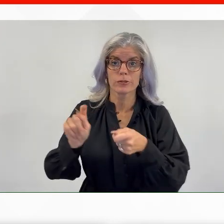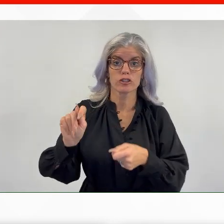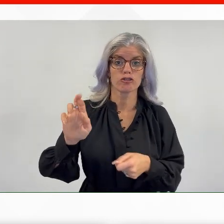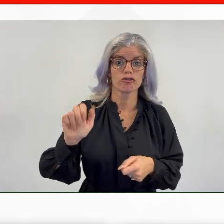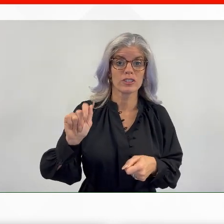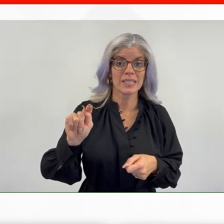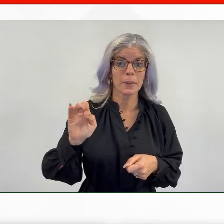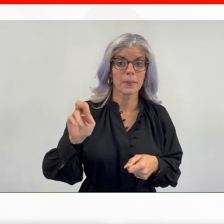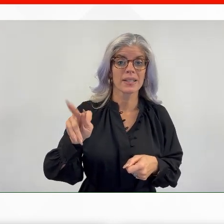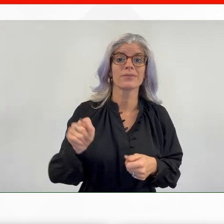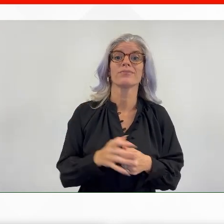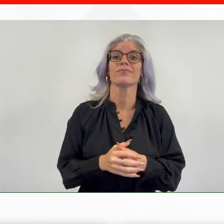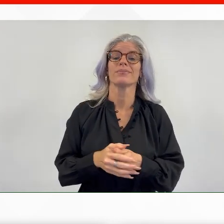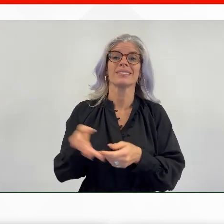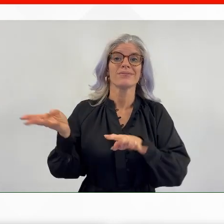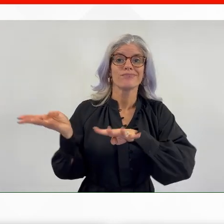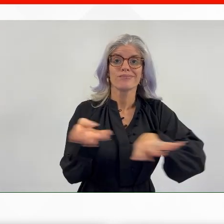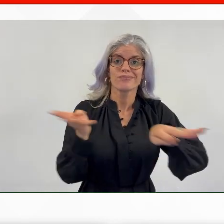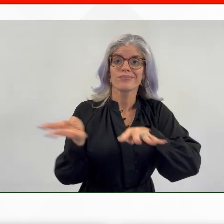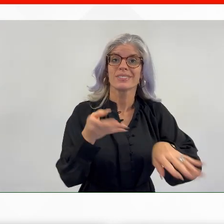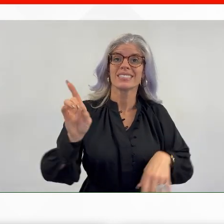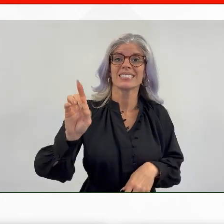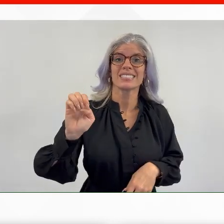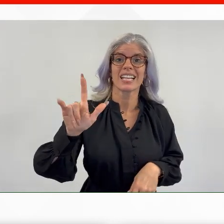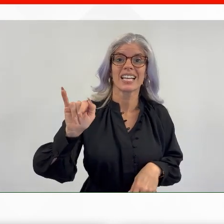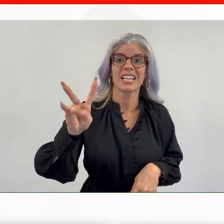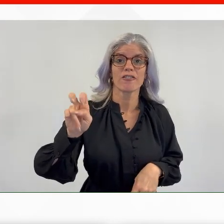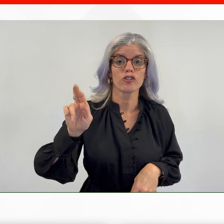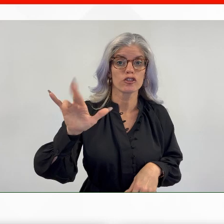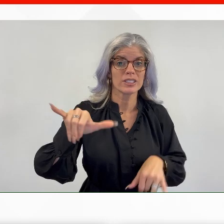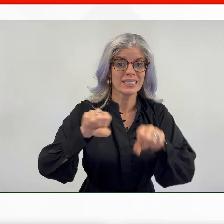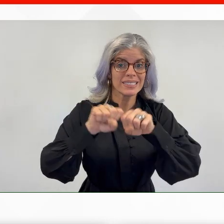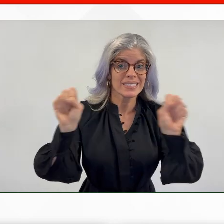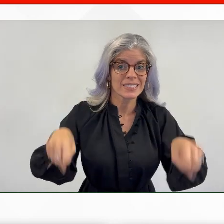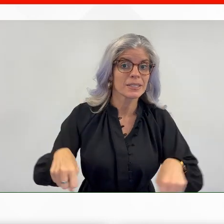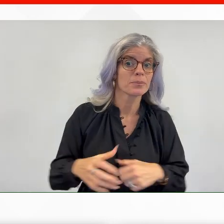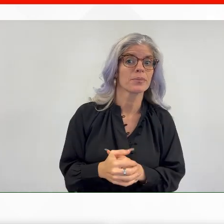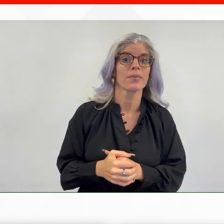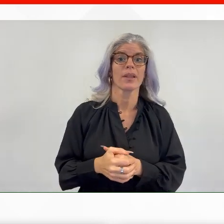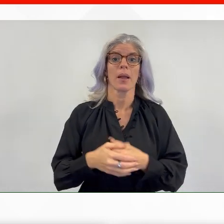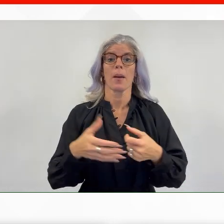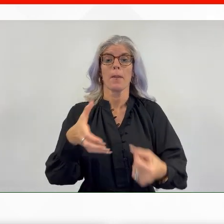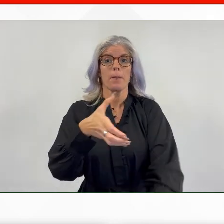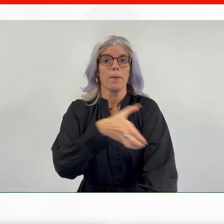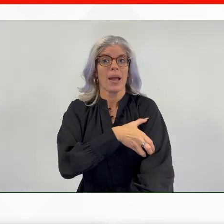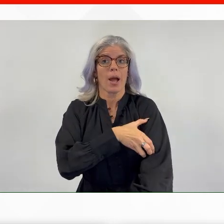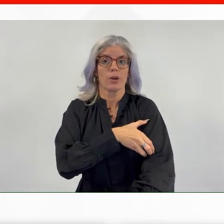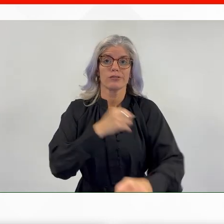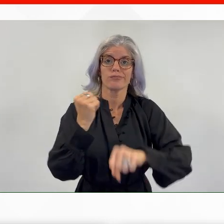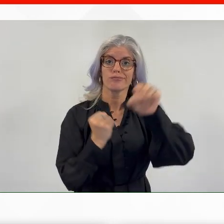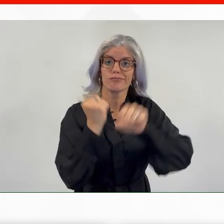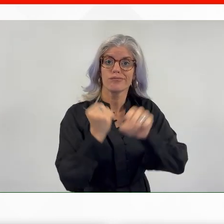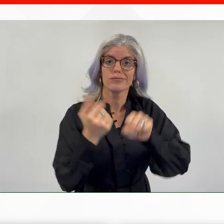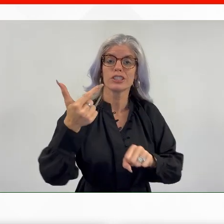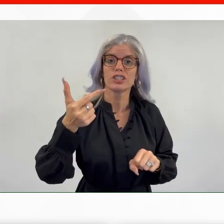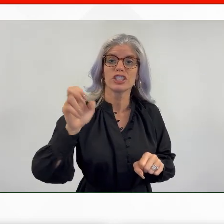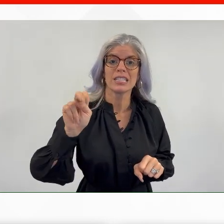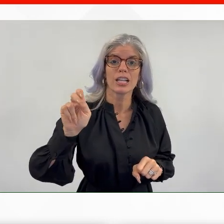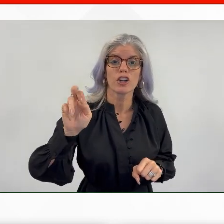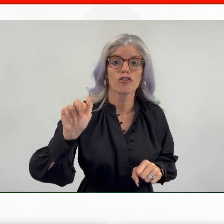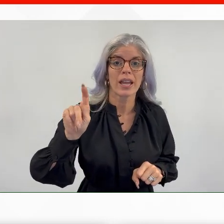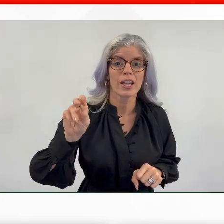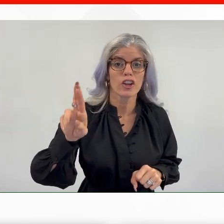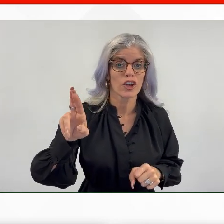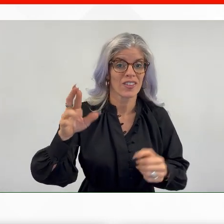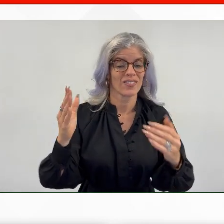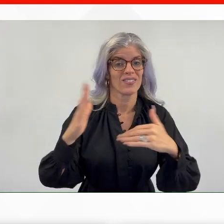lines, and sewage collection and treatment facilities. Please note, FEMA will not provide reimbursement for increased operating expenses